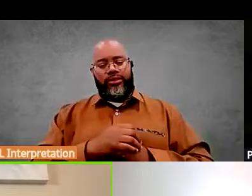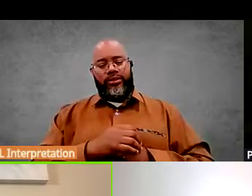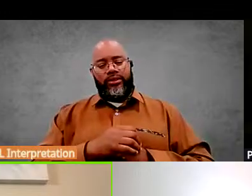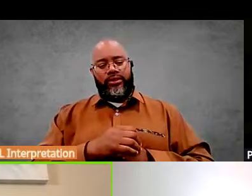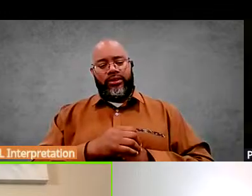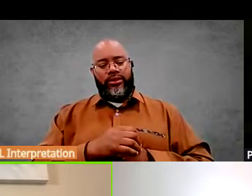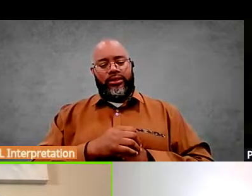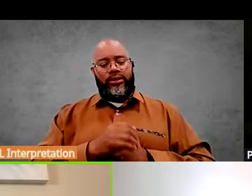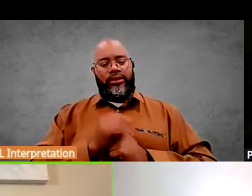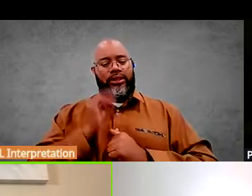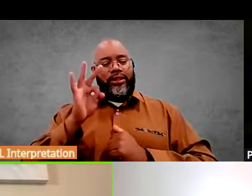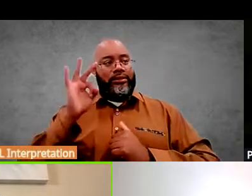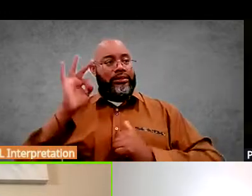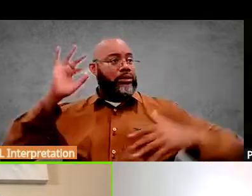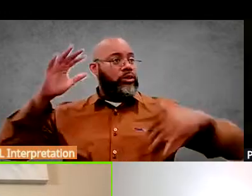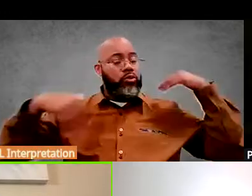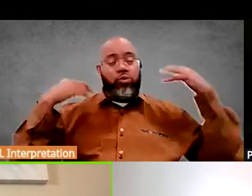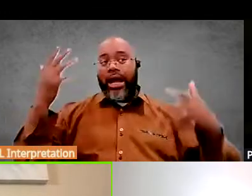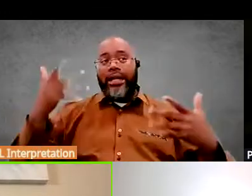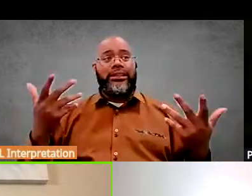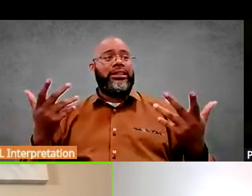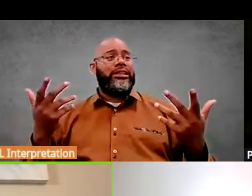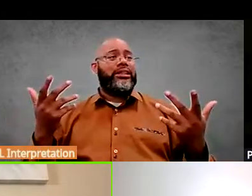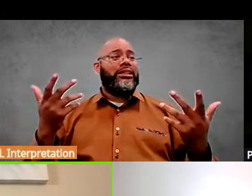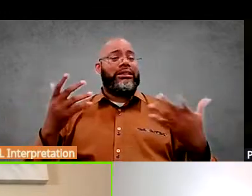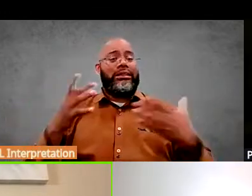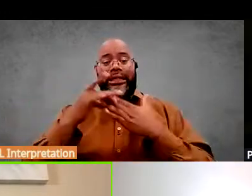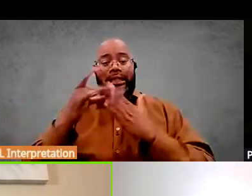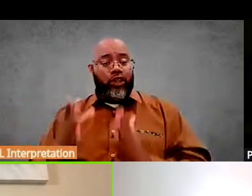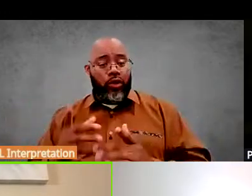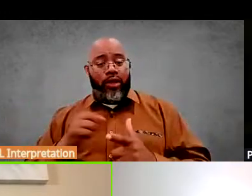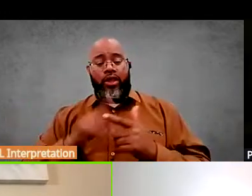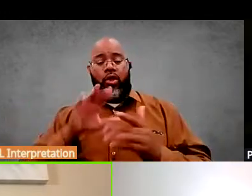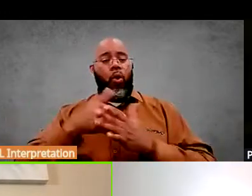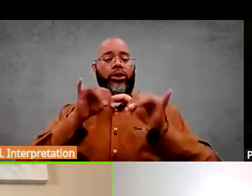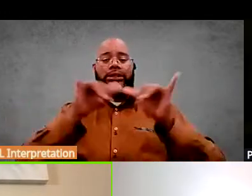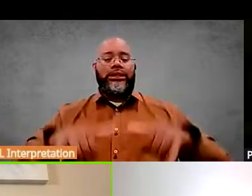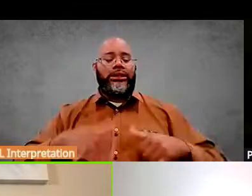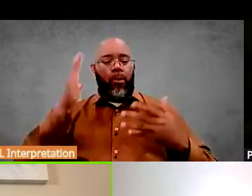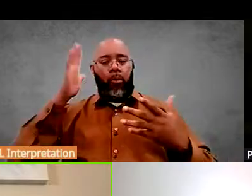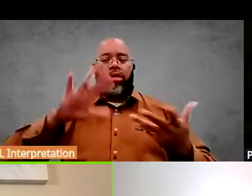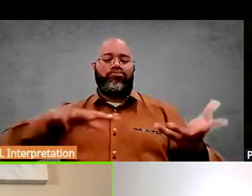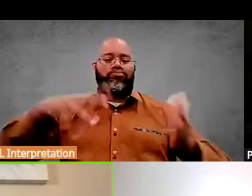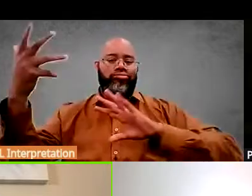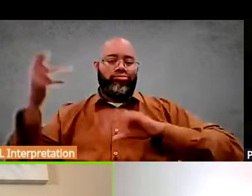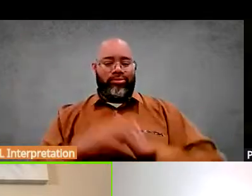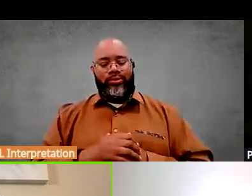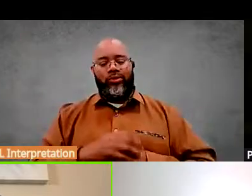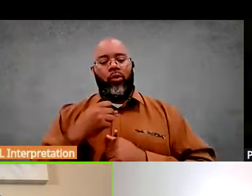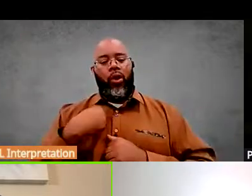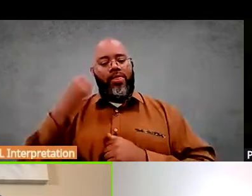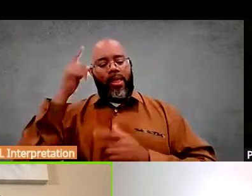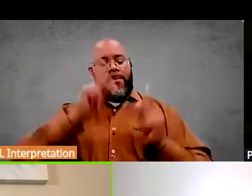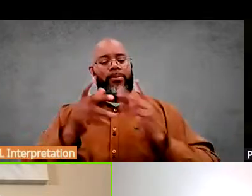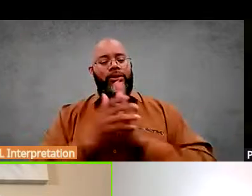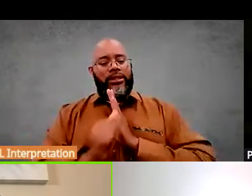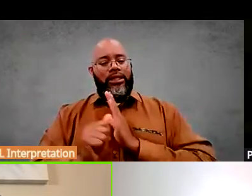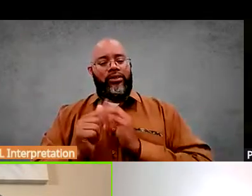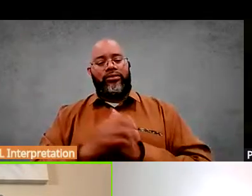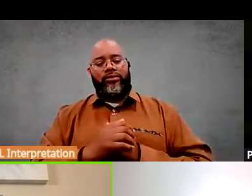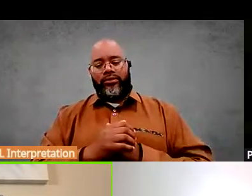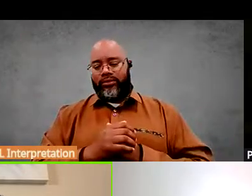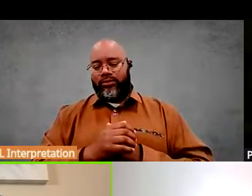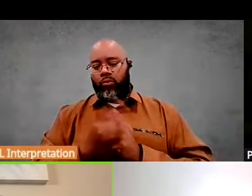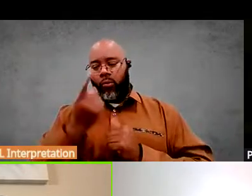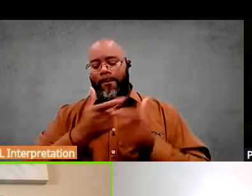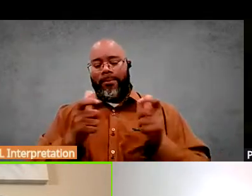you're a chaotic leader, then the whole system is going to be chaotic. So I think people skill is one